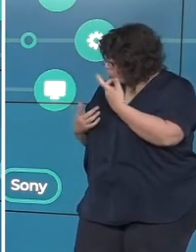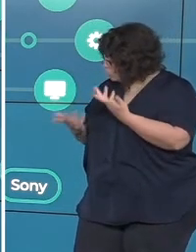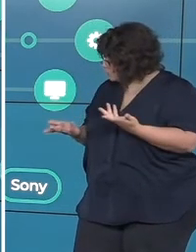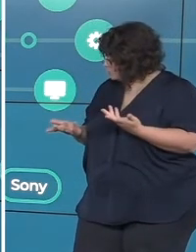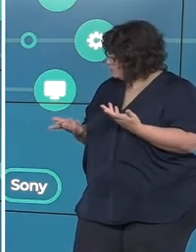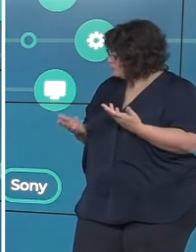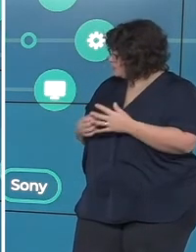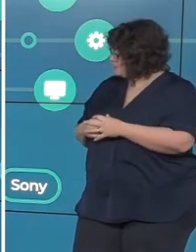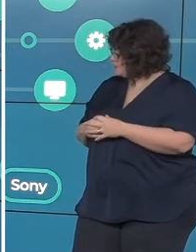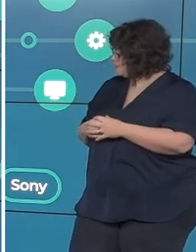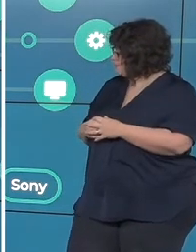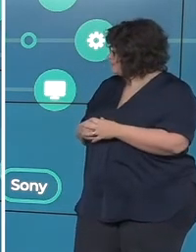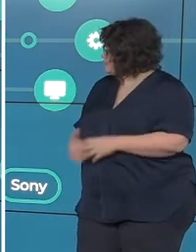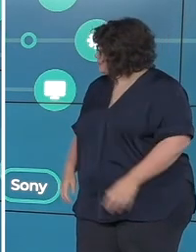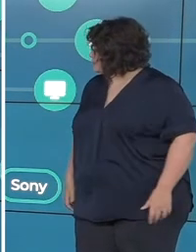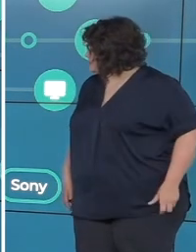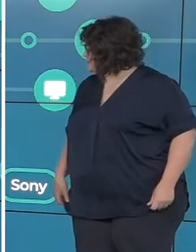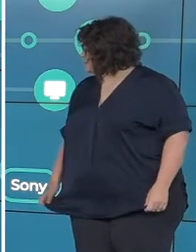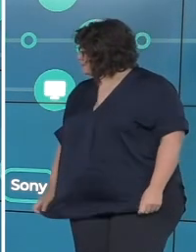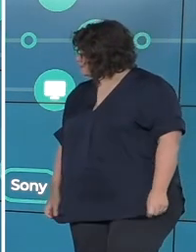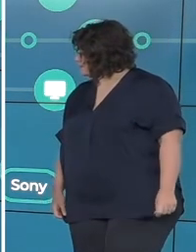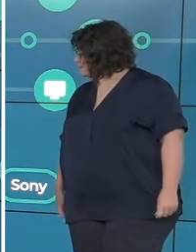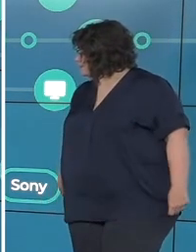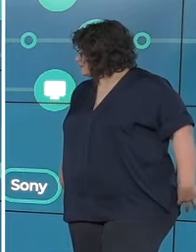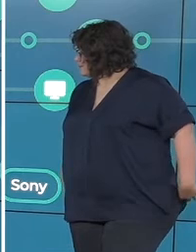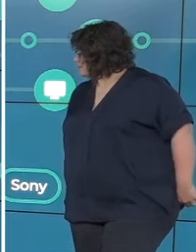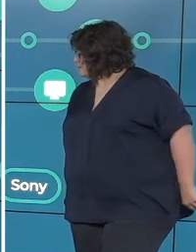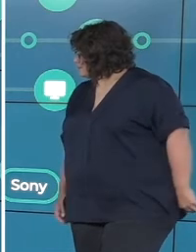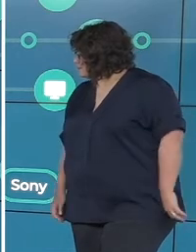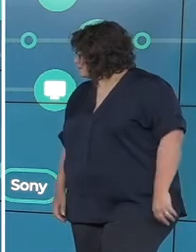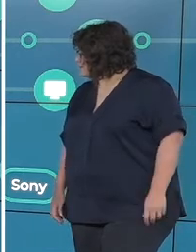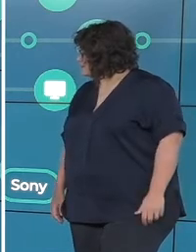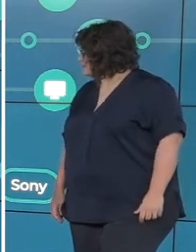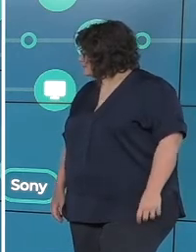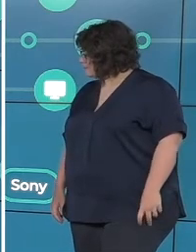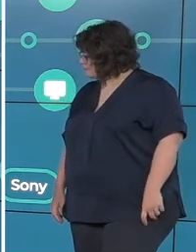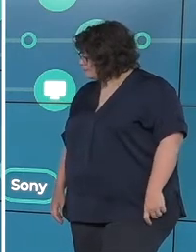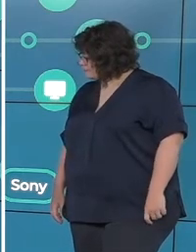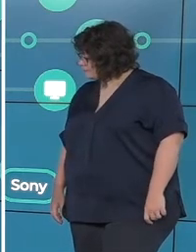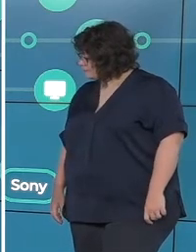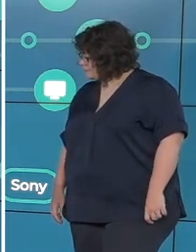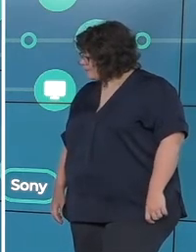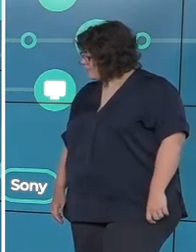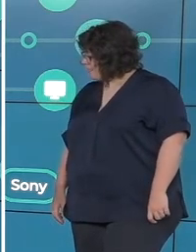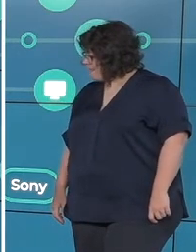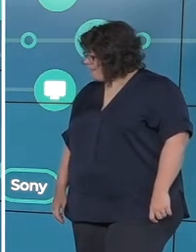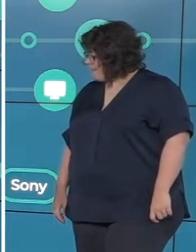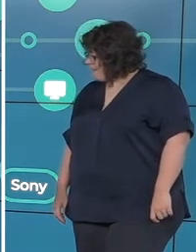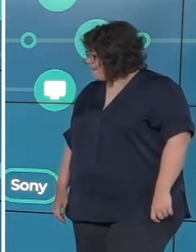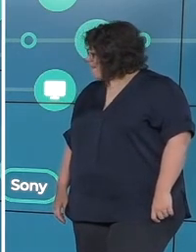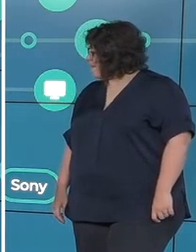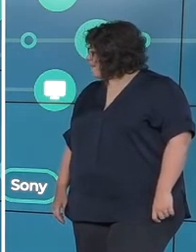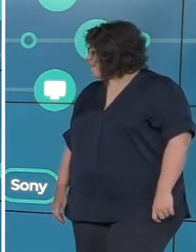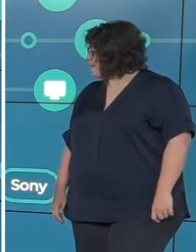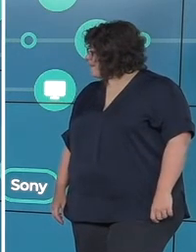leaders? And it's not really more of a question. It's not really a question. It's more of just some thoughts around it. You know the people I'm talking